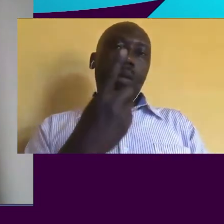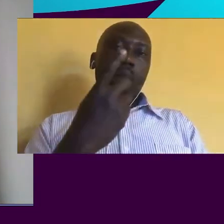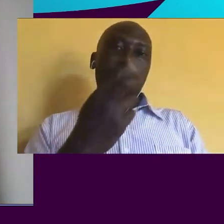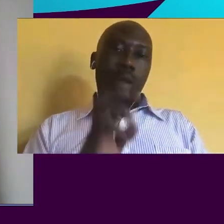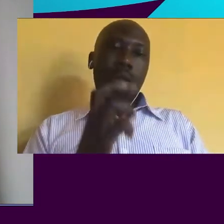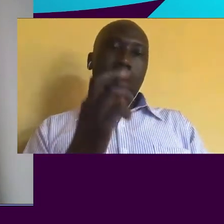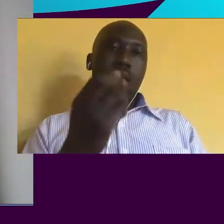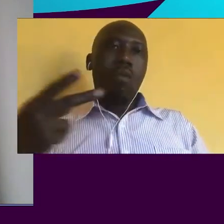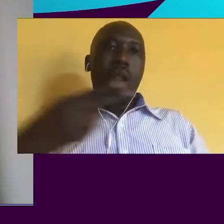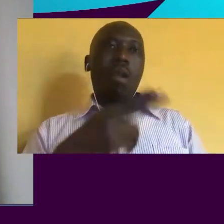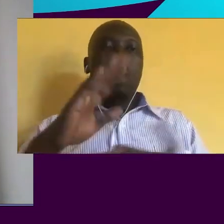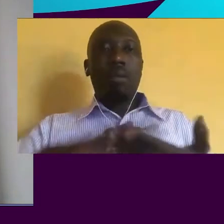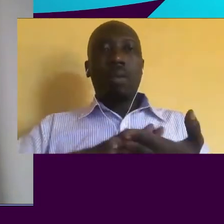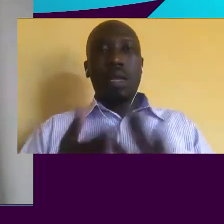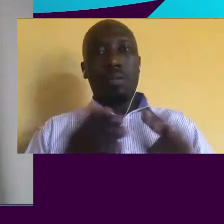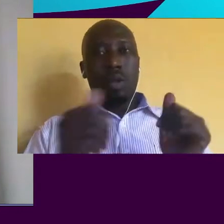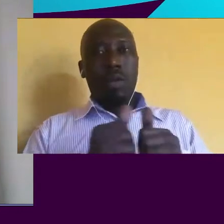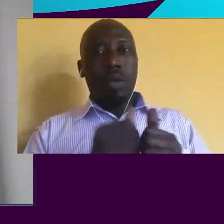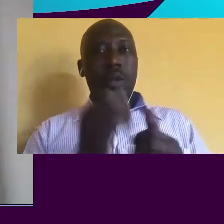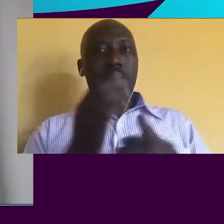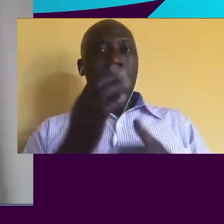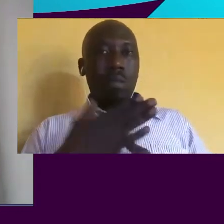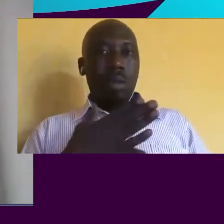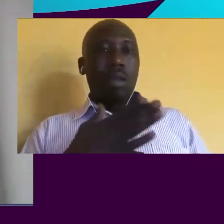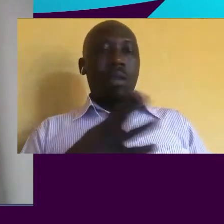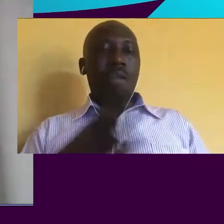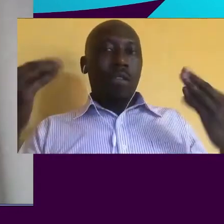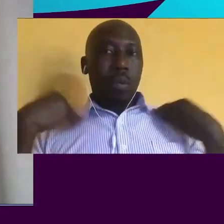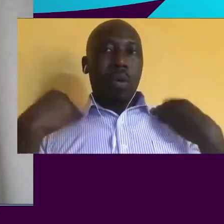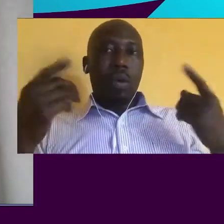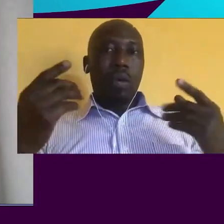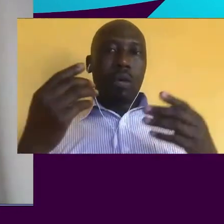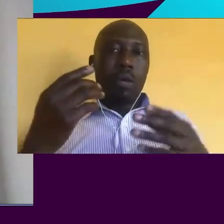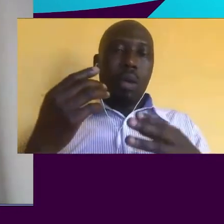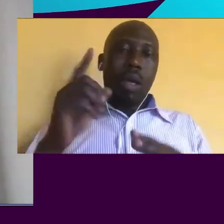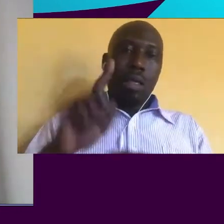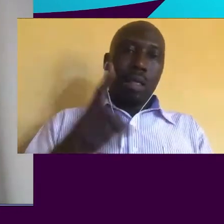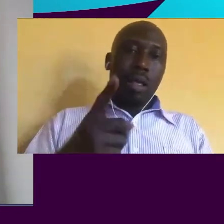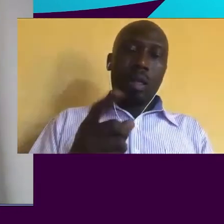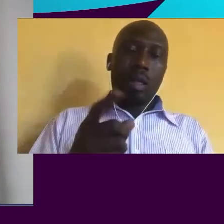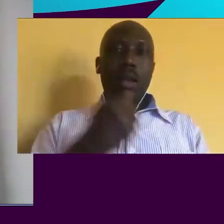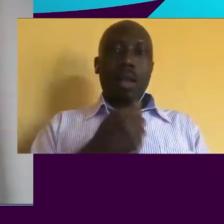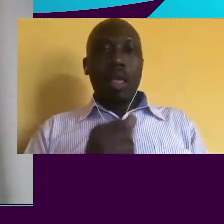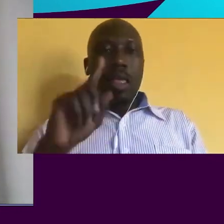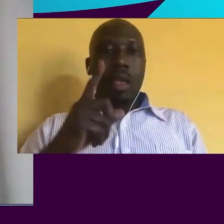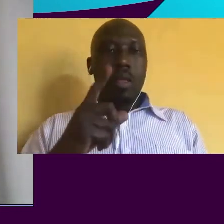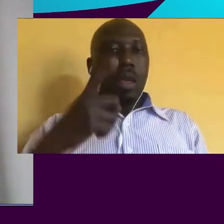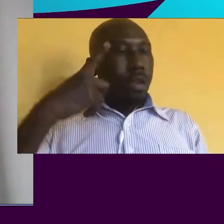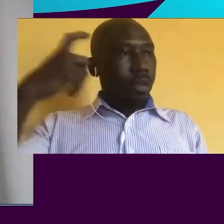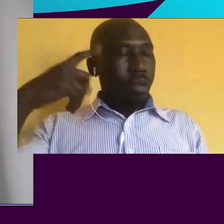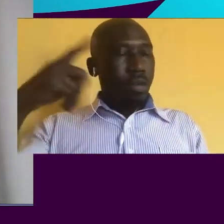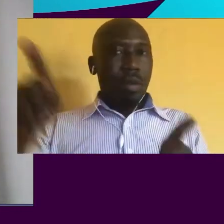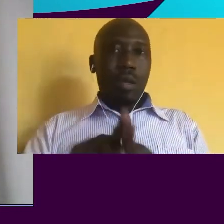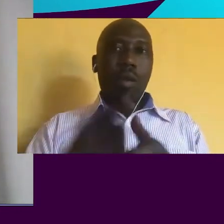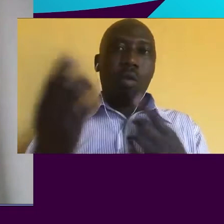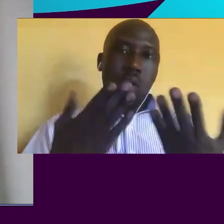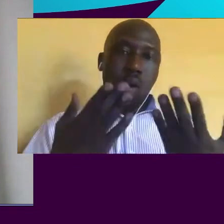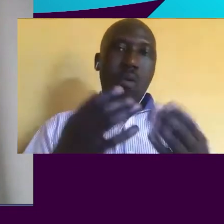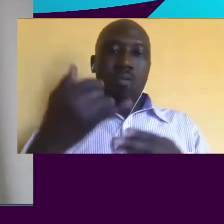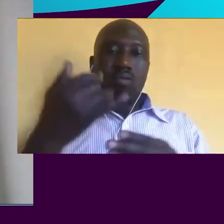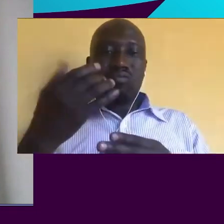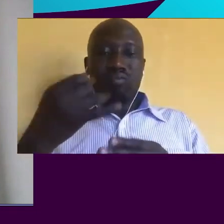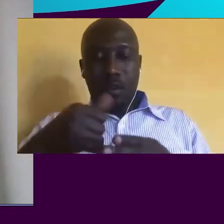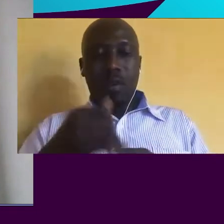the Ministry of Youth and Sports called 1,000 Girls, 1,000 Dreams, where we've actually engaged now more than